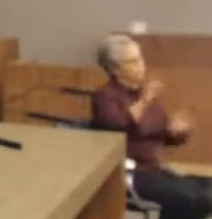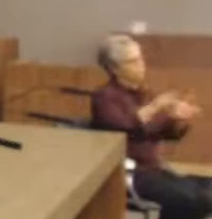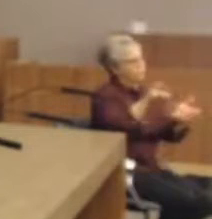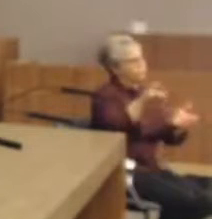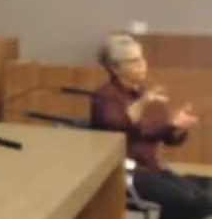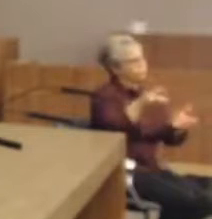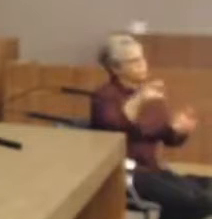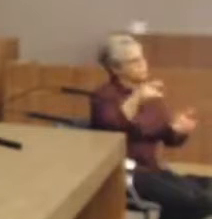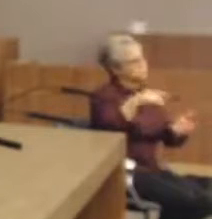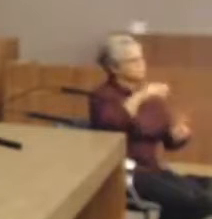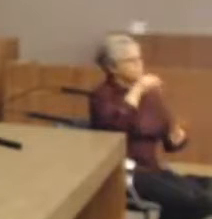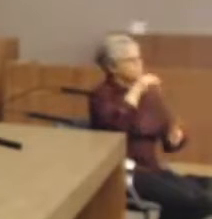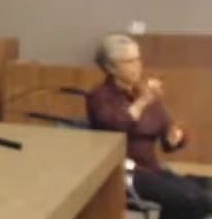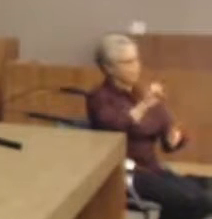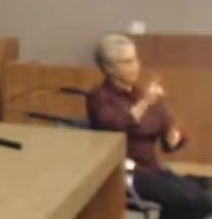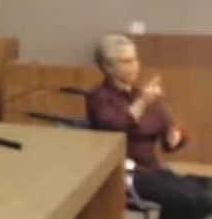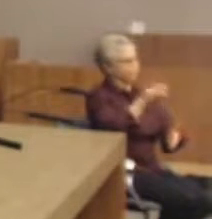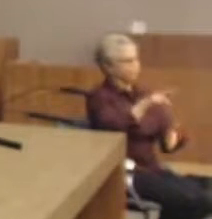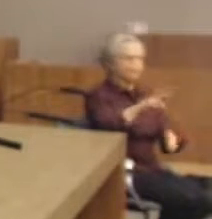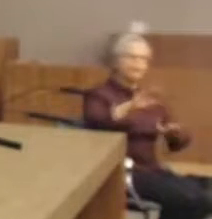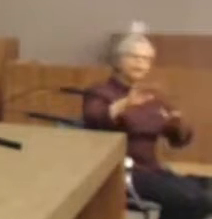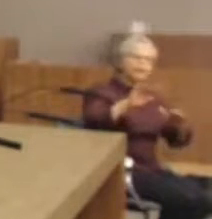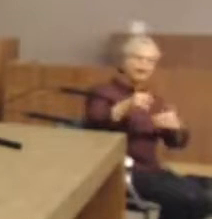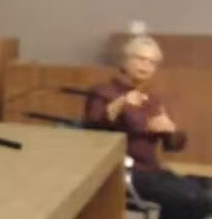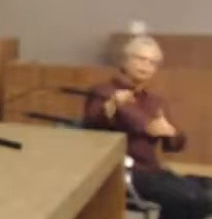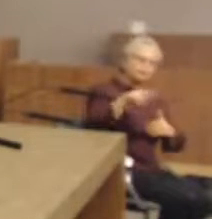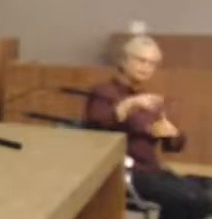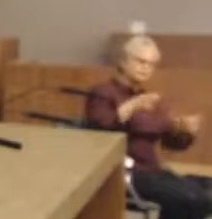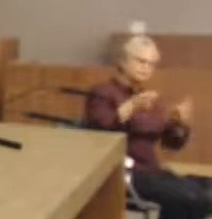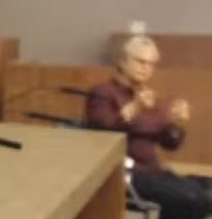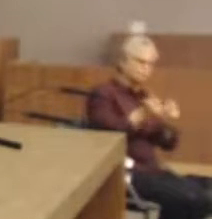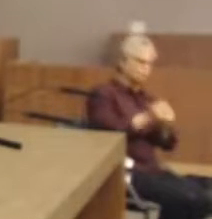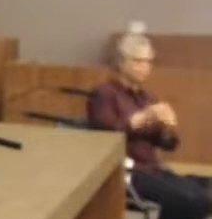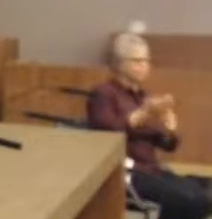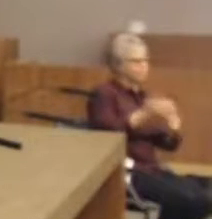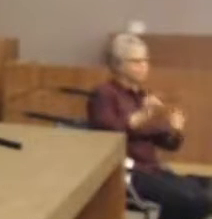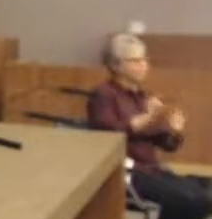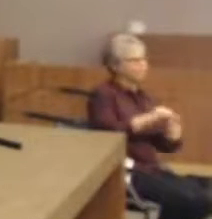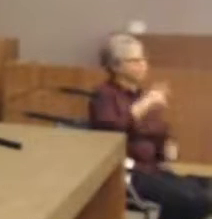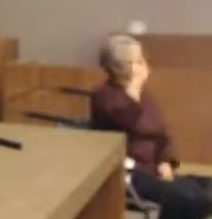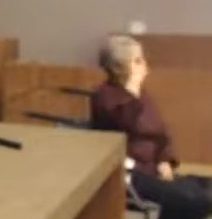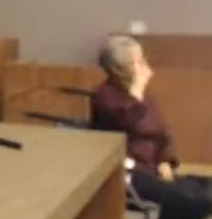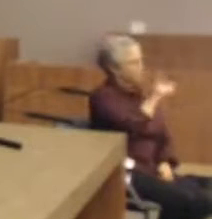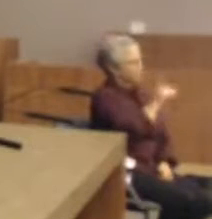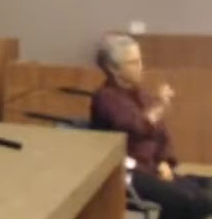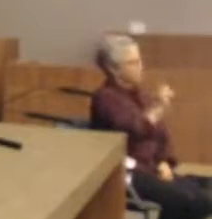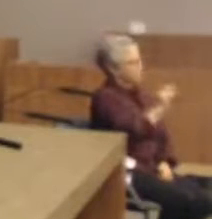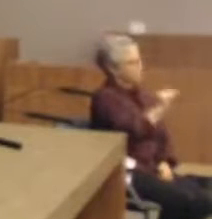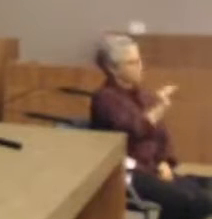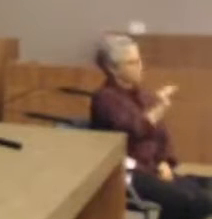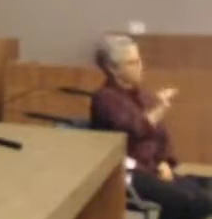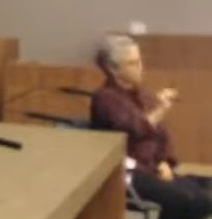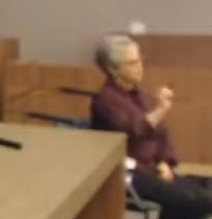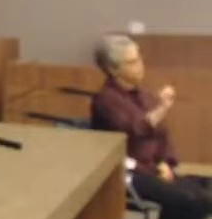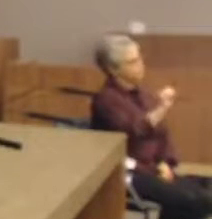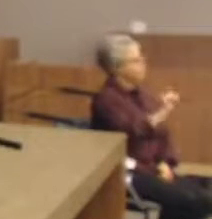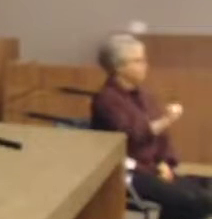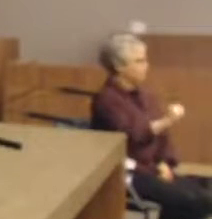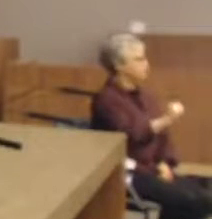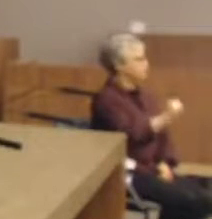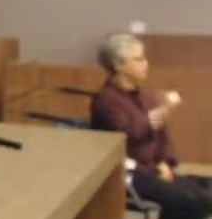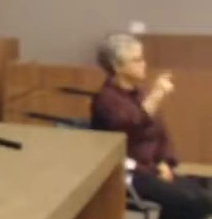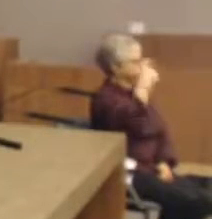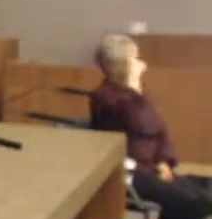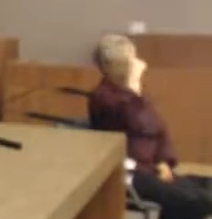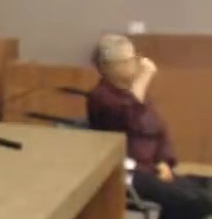and reactions, especially if it's dementia or, like a short-term memory? Those are really hard, particularly